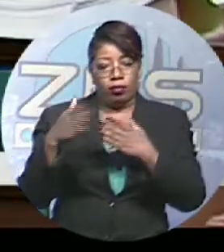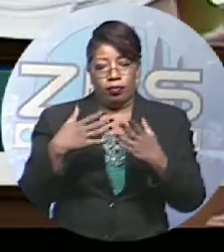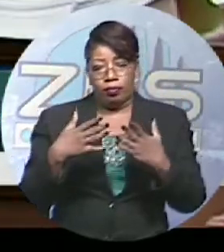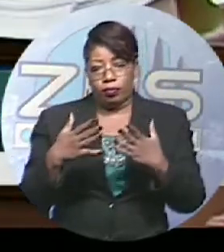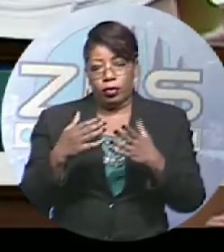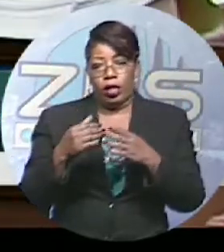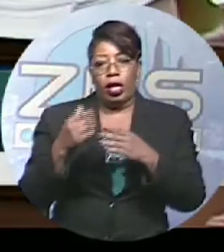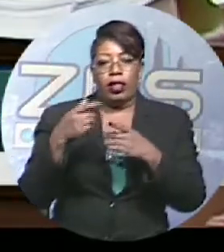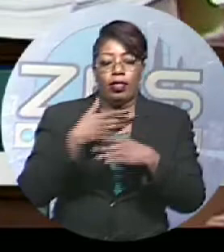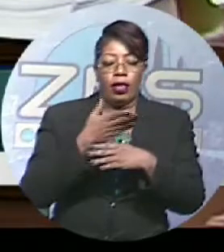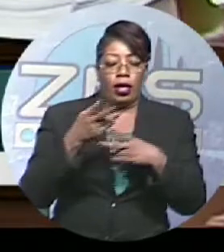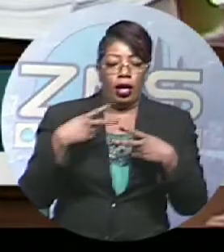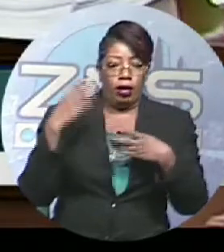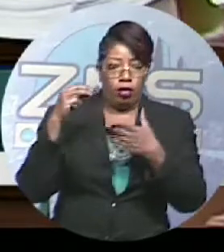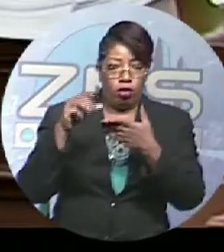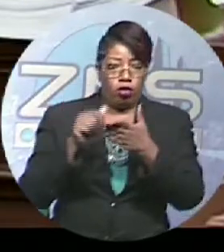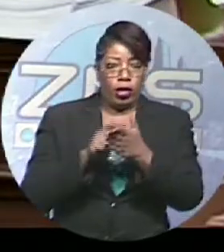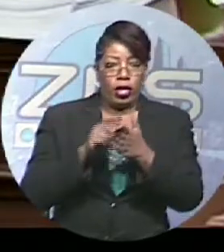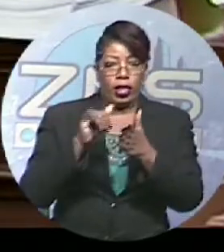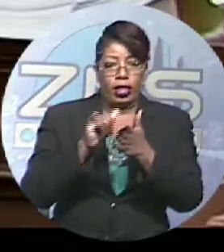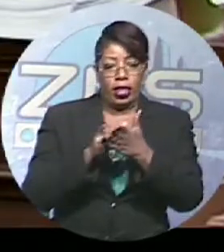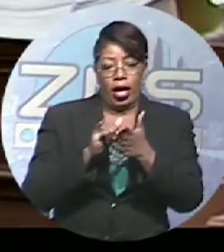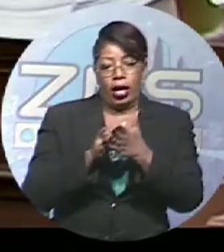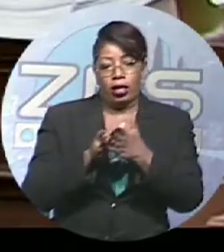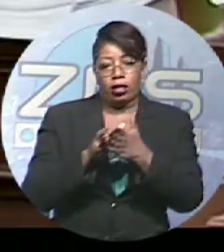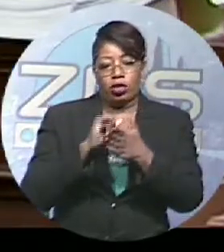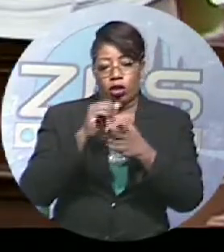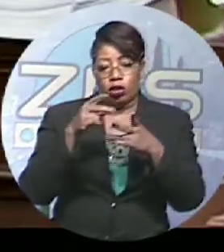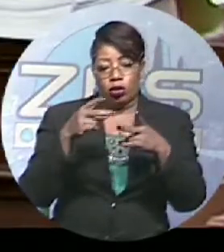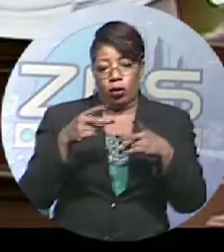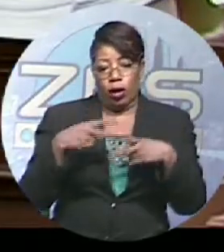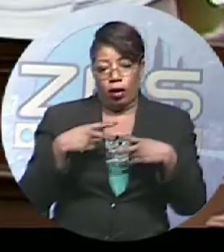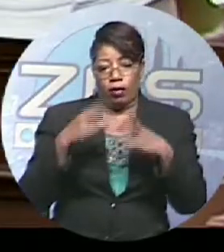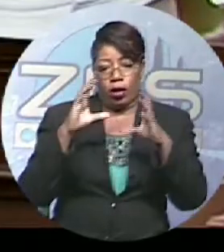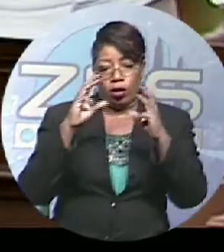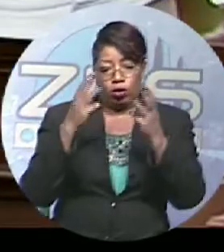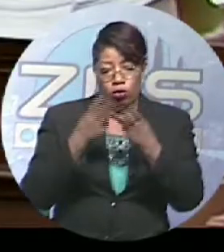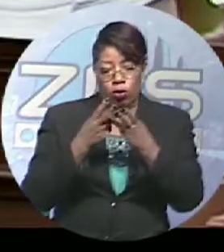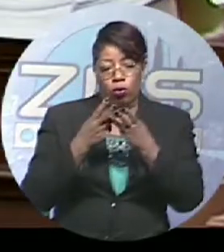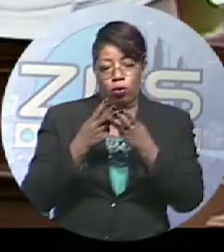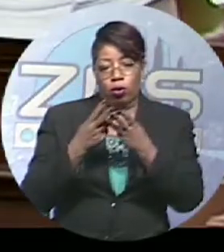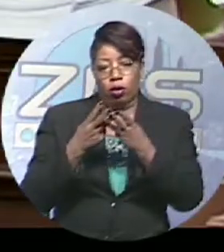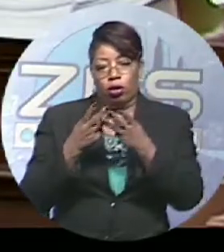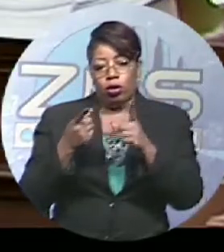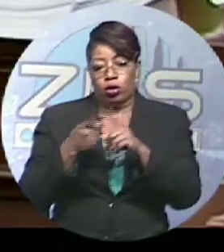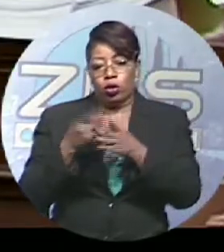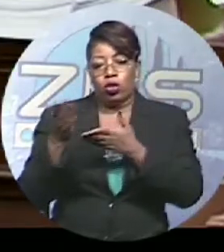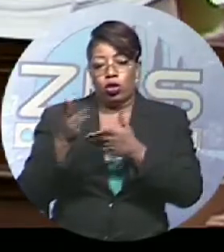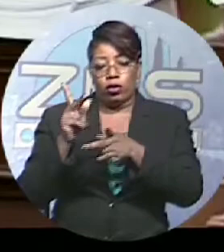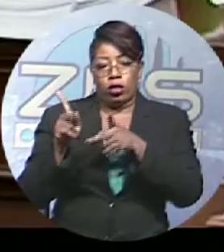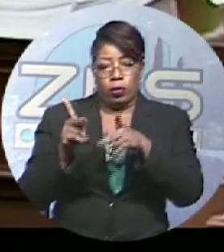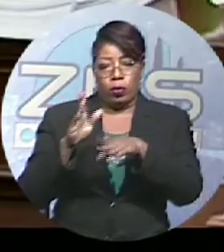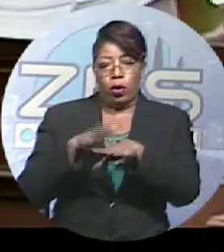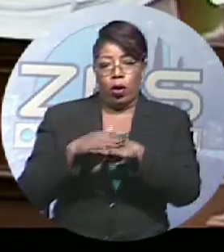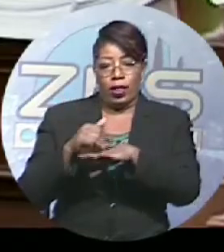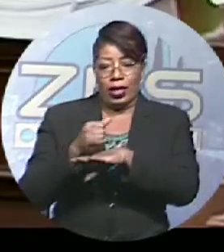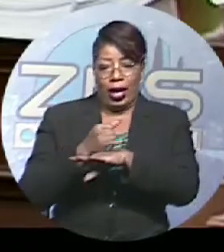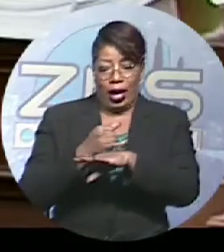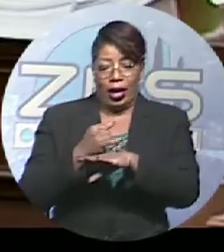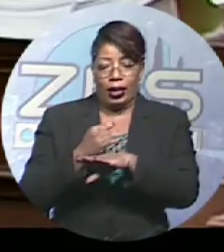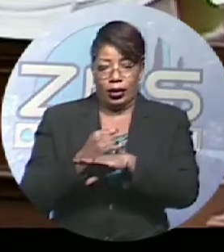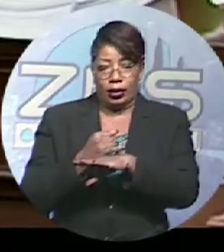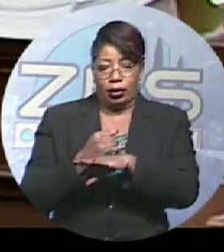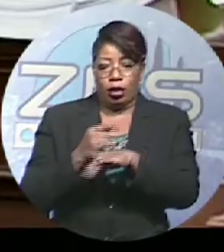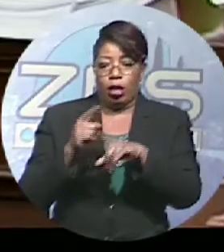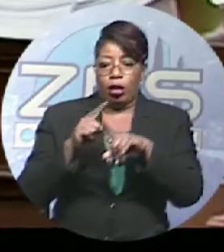They have agreed, Mr. Speaker, not to take their crew and allow their crew to service the people on the island, but